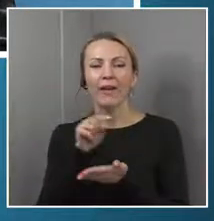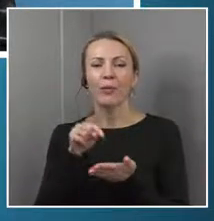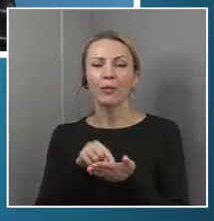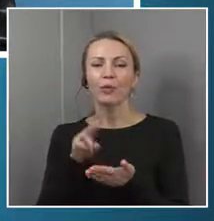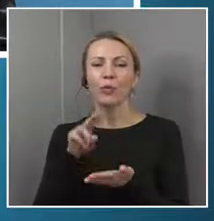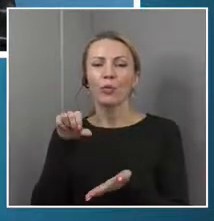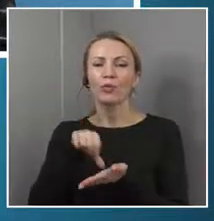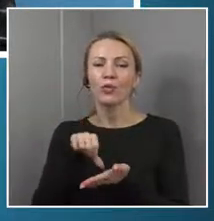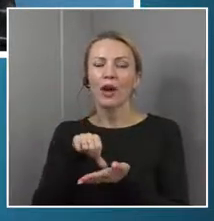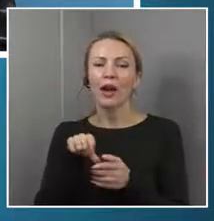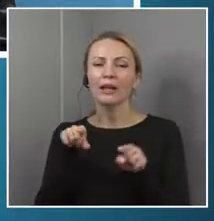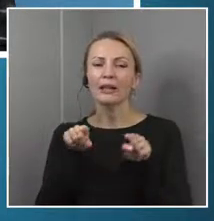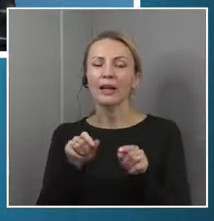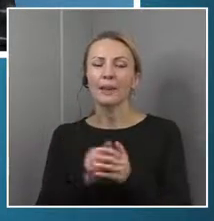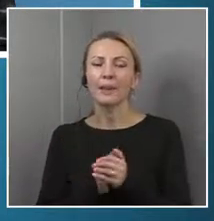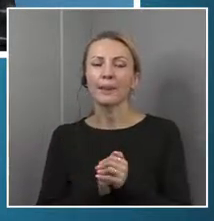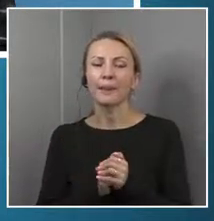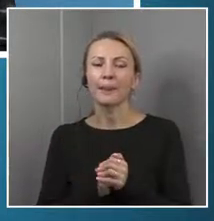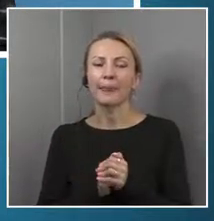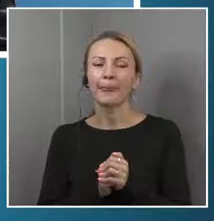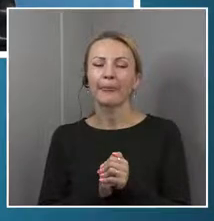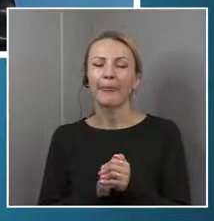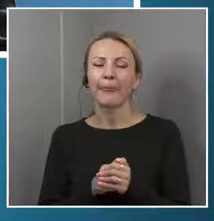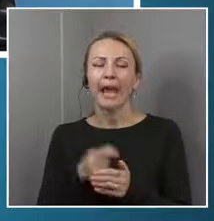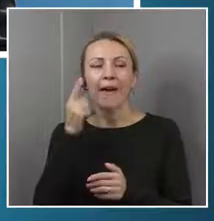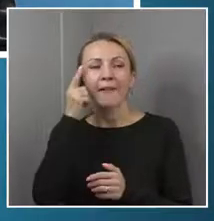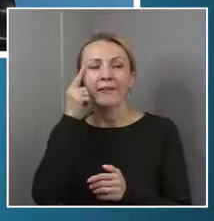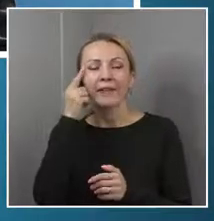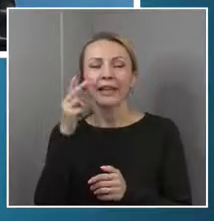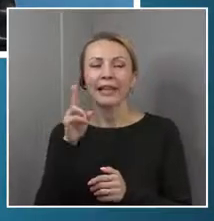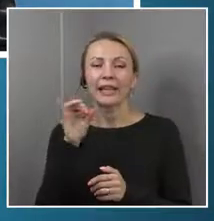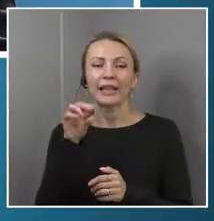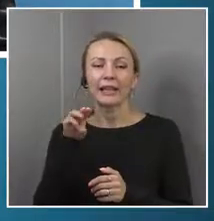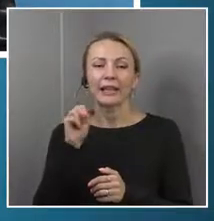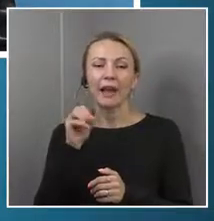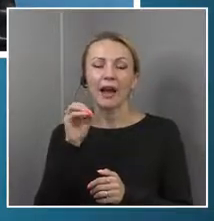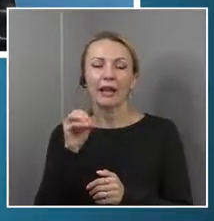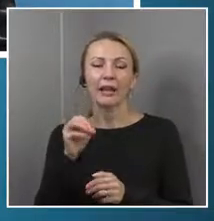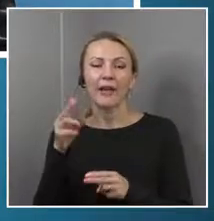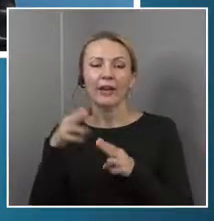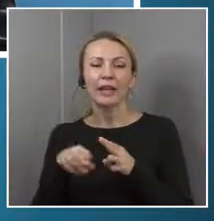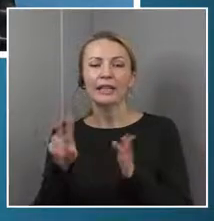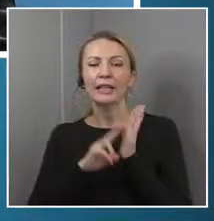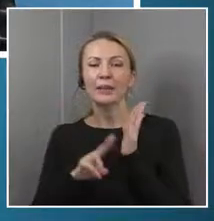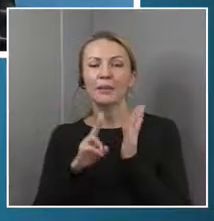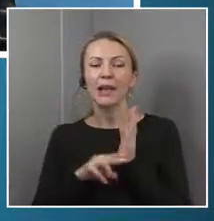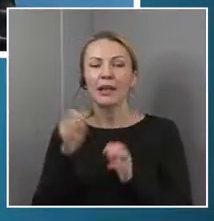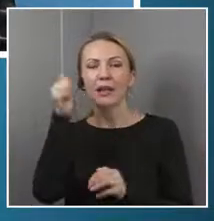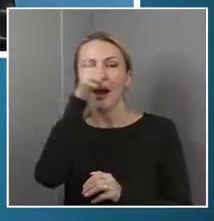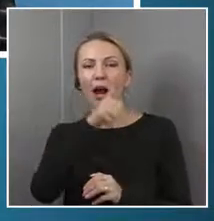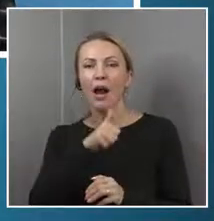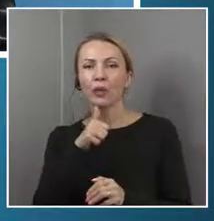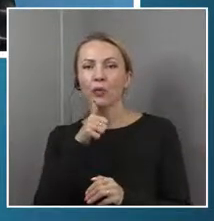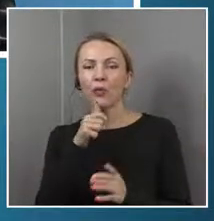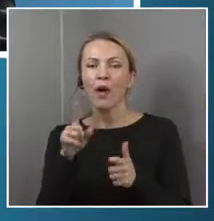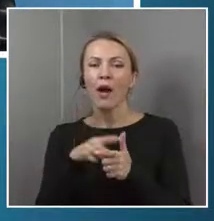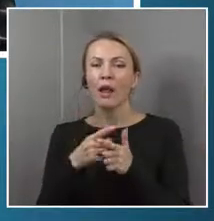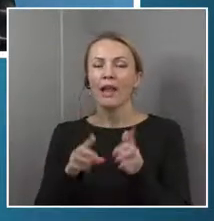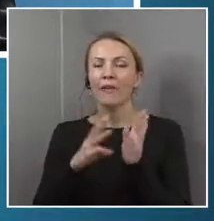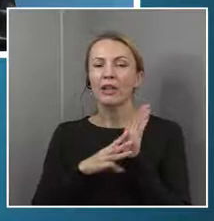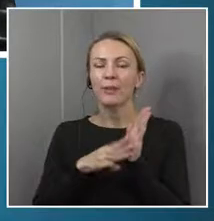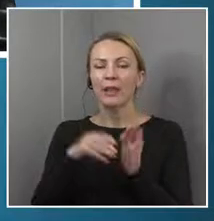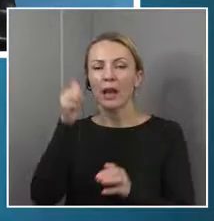contemporary market for Chinese art was beginning to grow in the, I think, late 70s and certainly in the 80s, there weren't